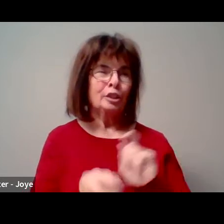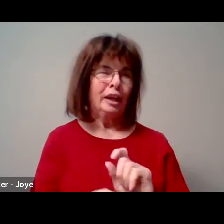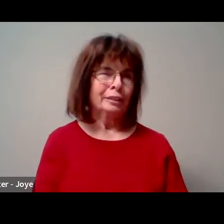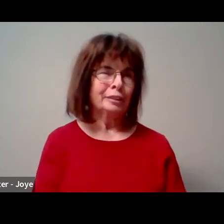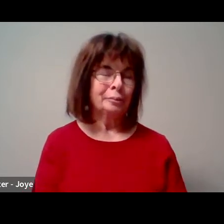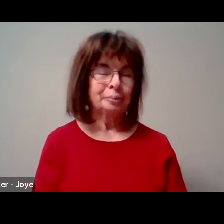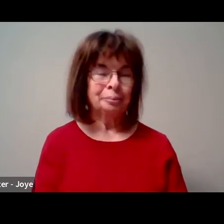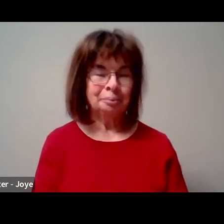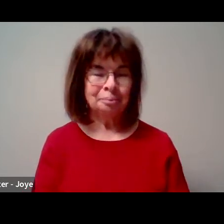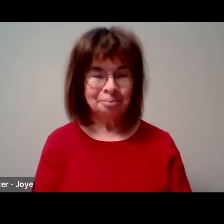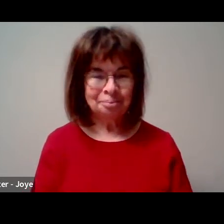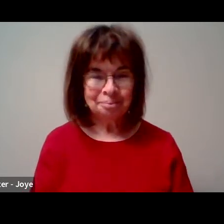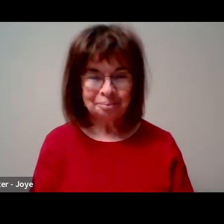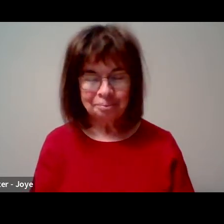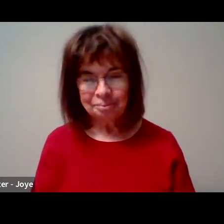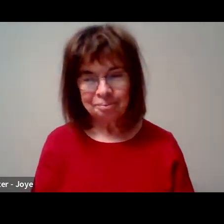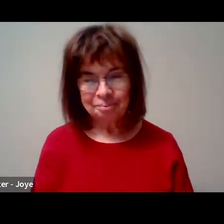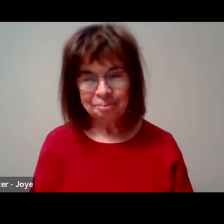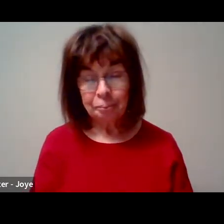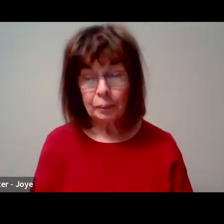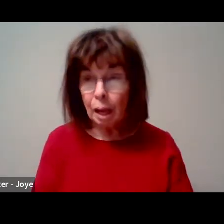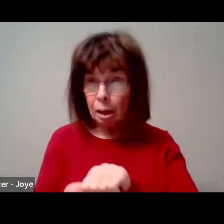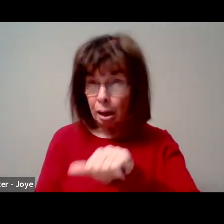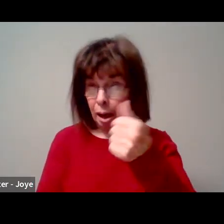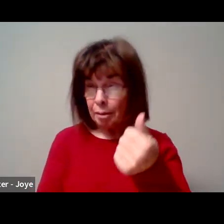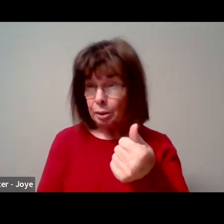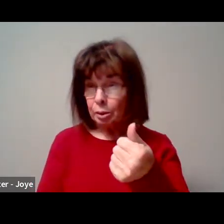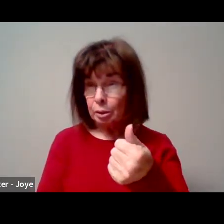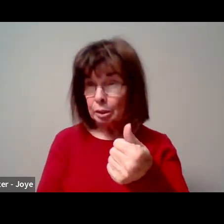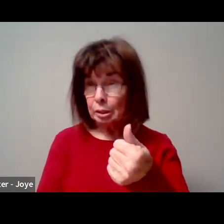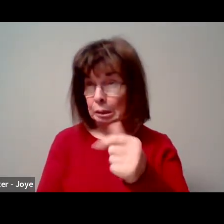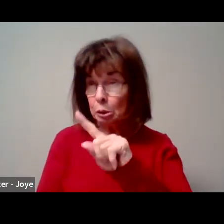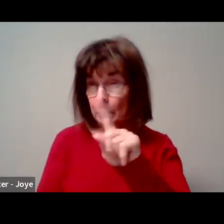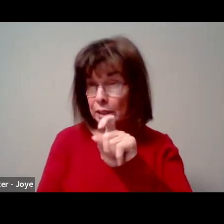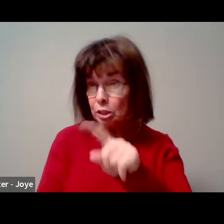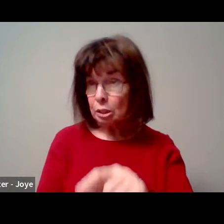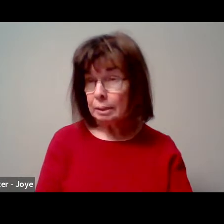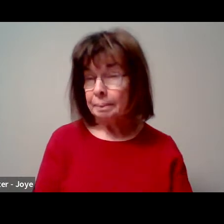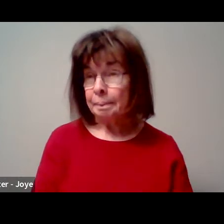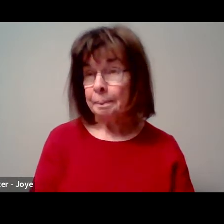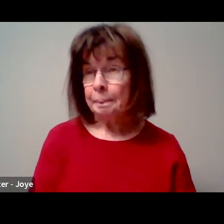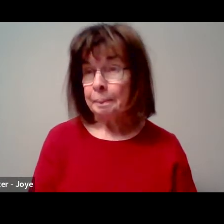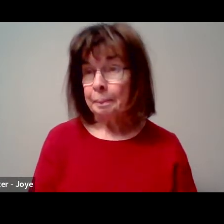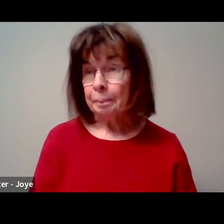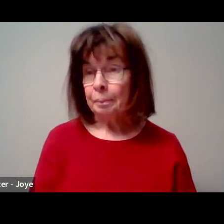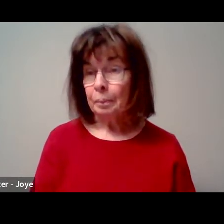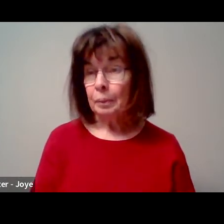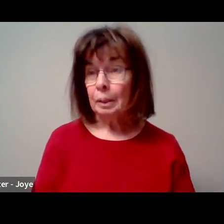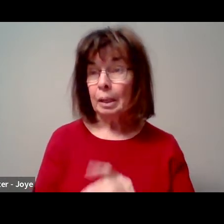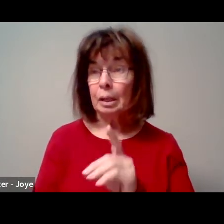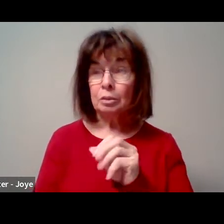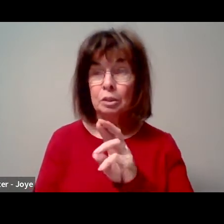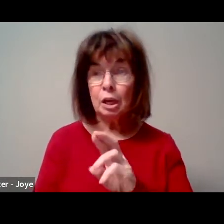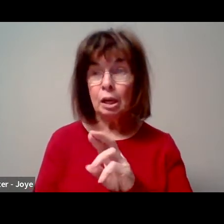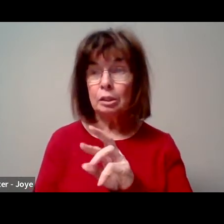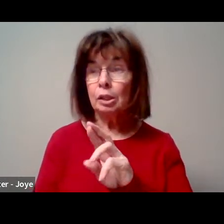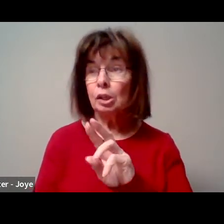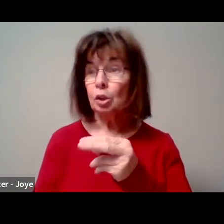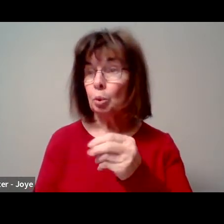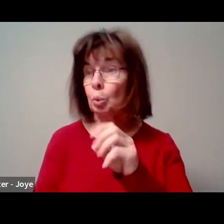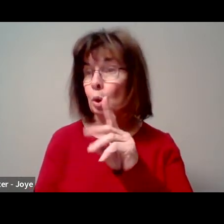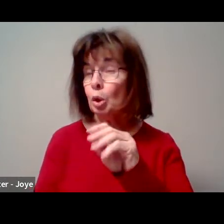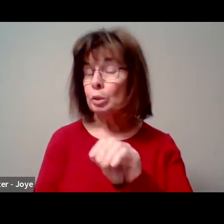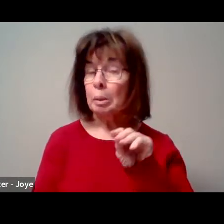Okay. Are there other questions? Dr. Rhodes put in the